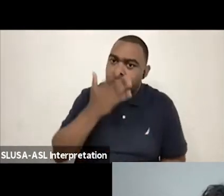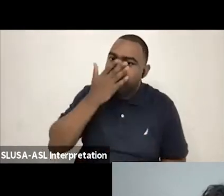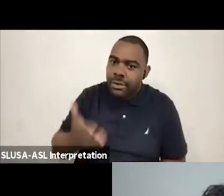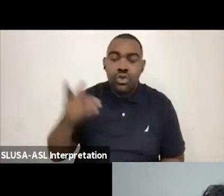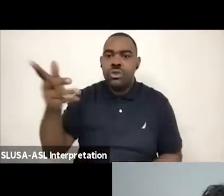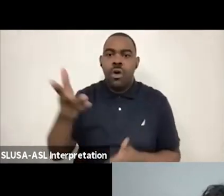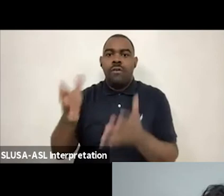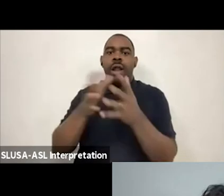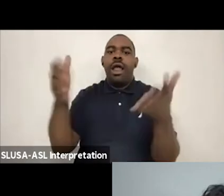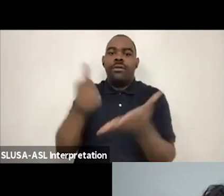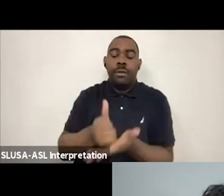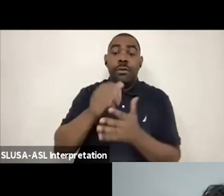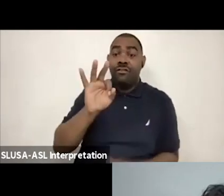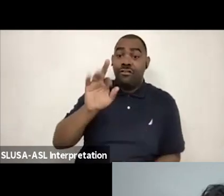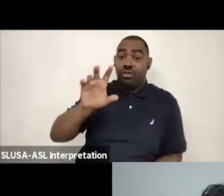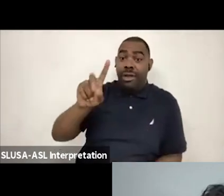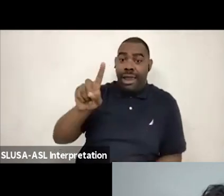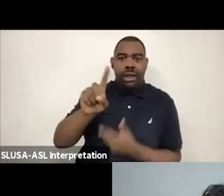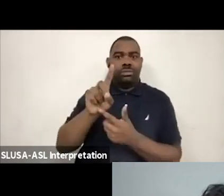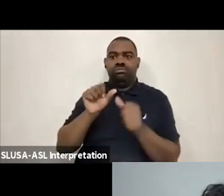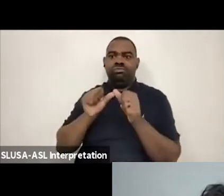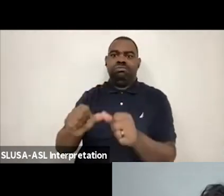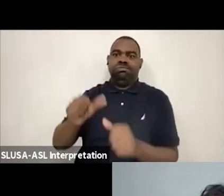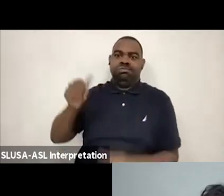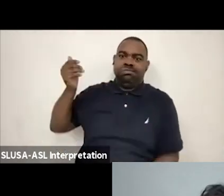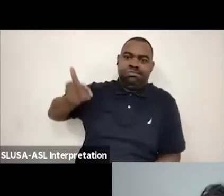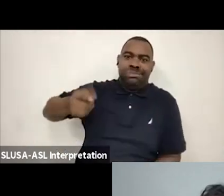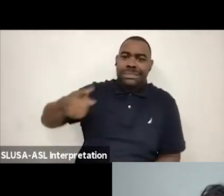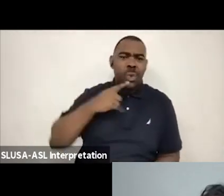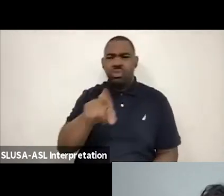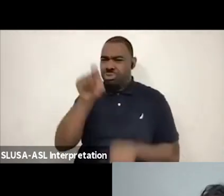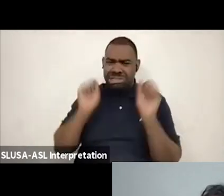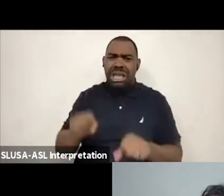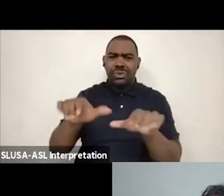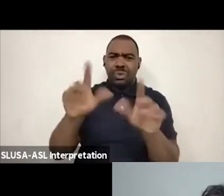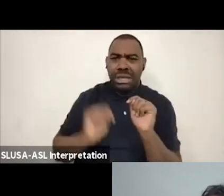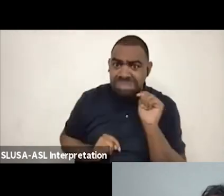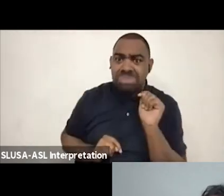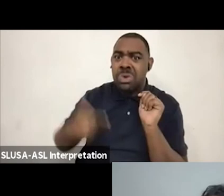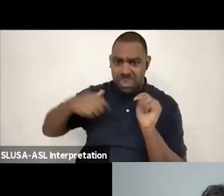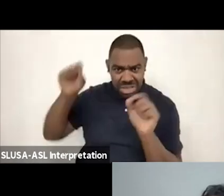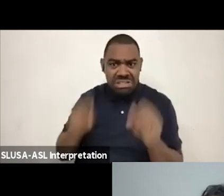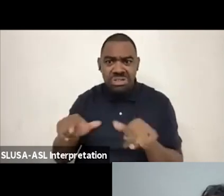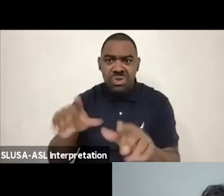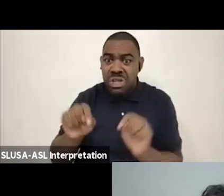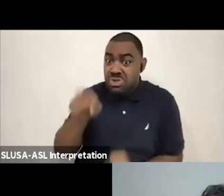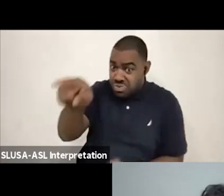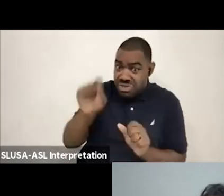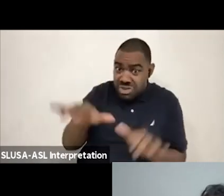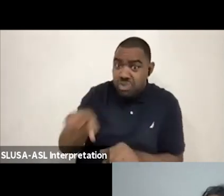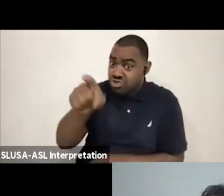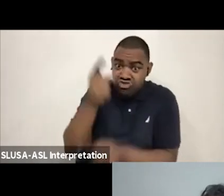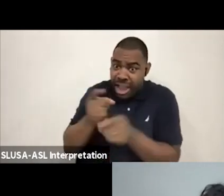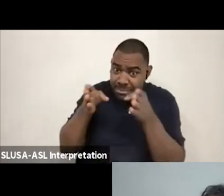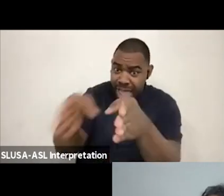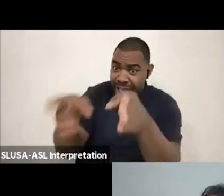help. Fred constantly told us that we can do that. You can do this. You can do